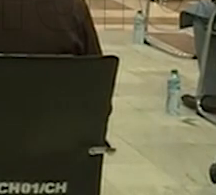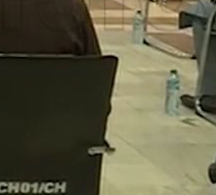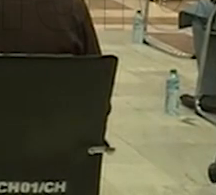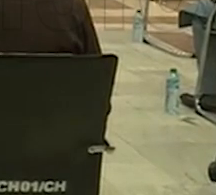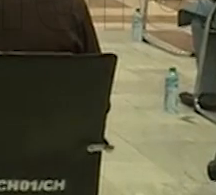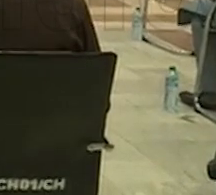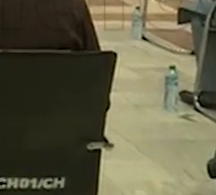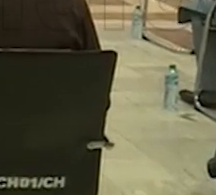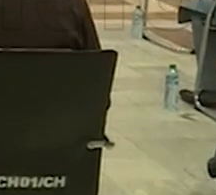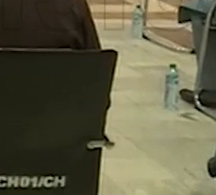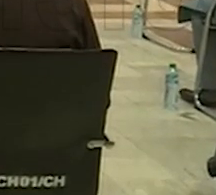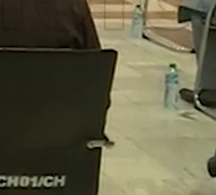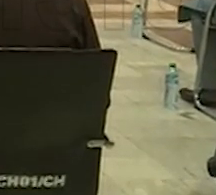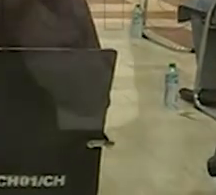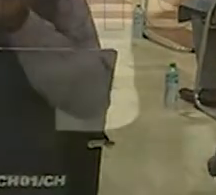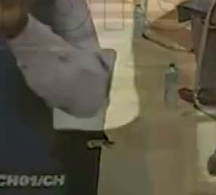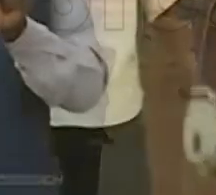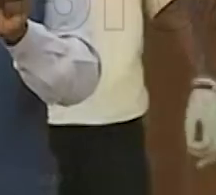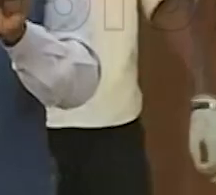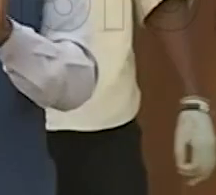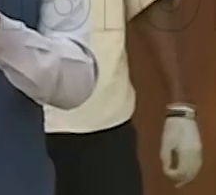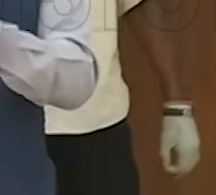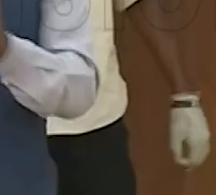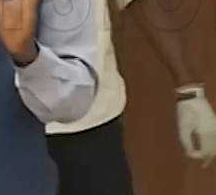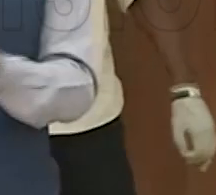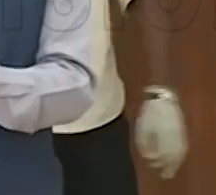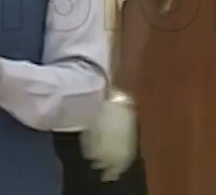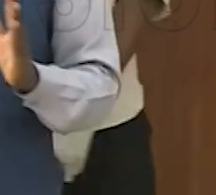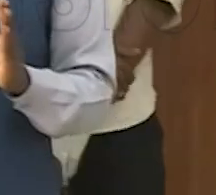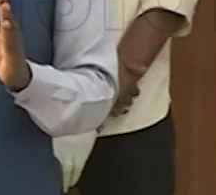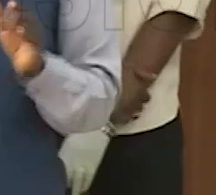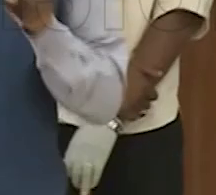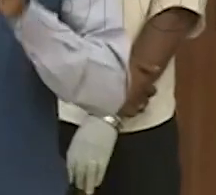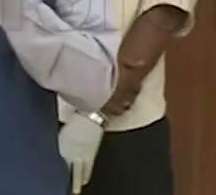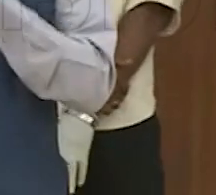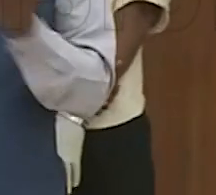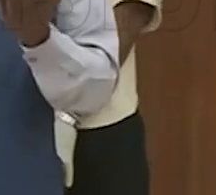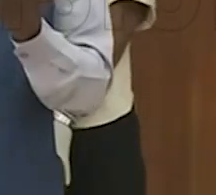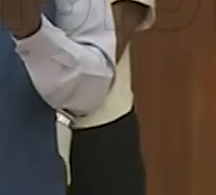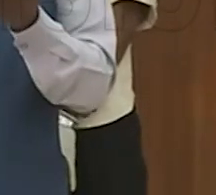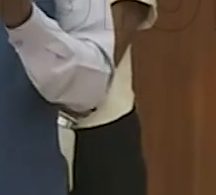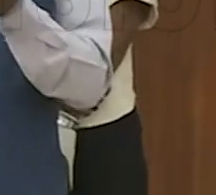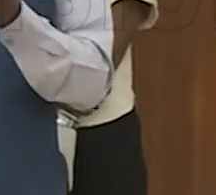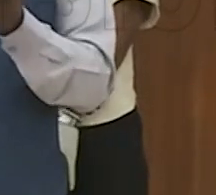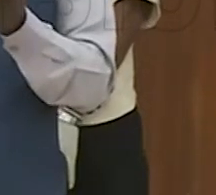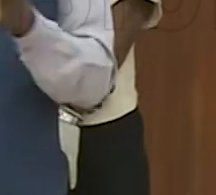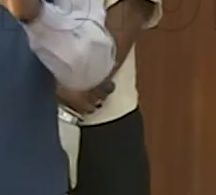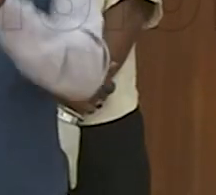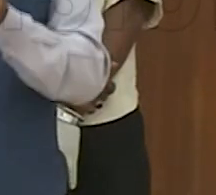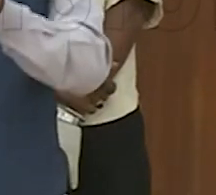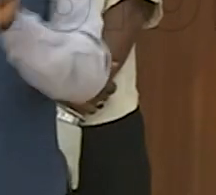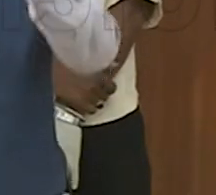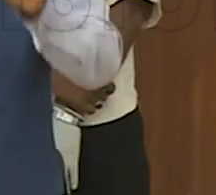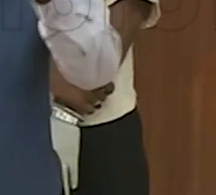healthcare sector research is being inaugurated. We have been told that to get your test result, technology